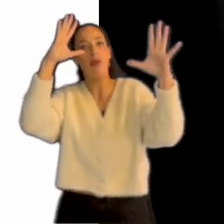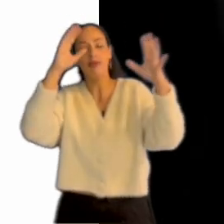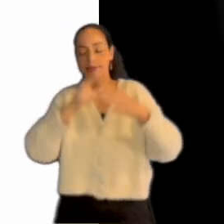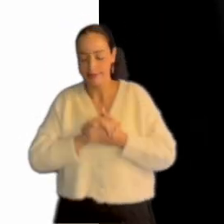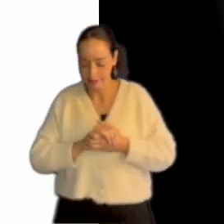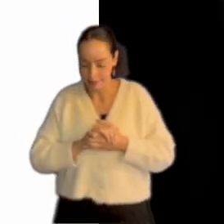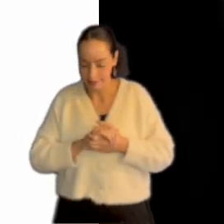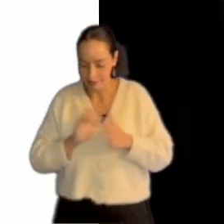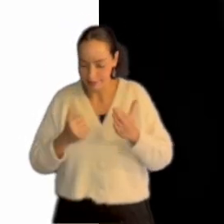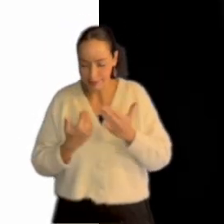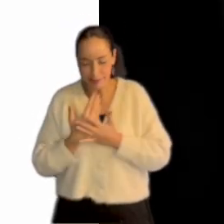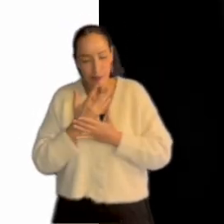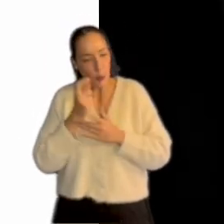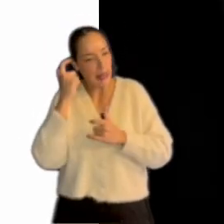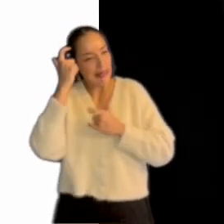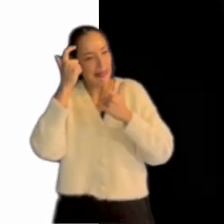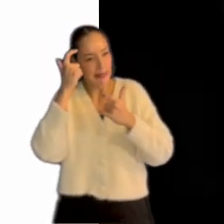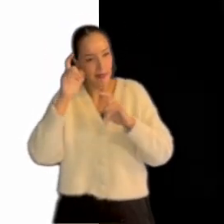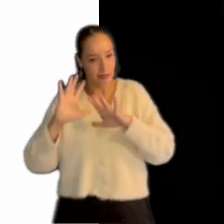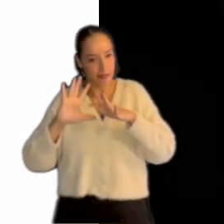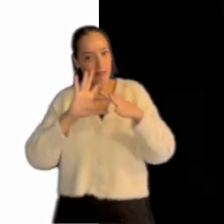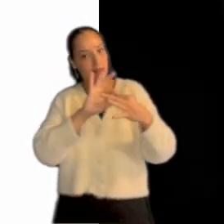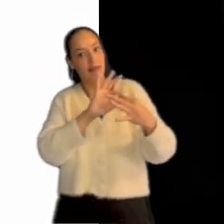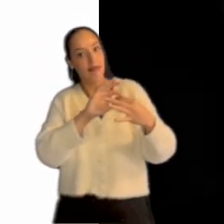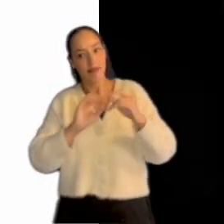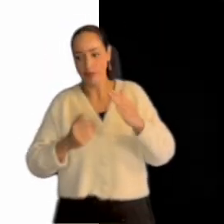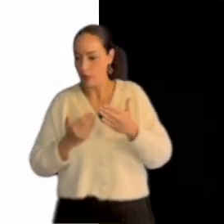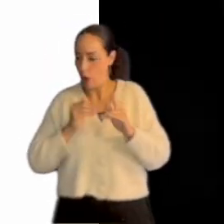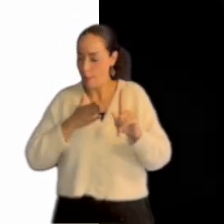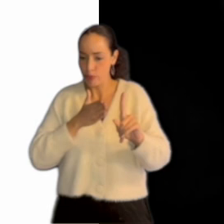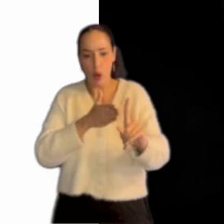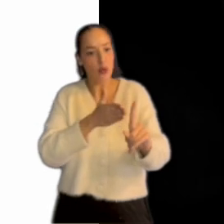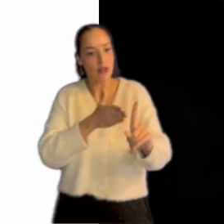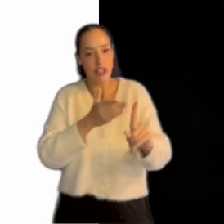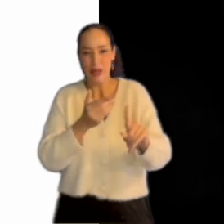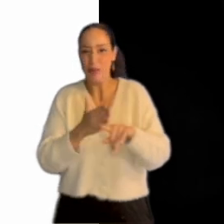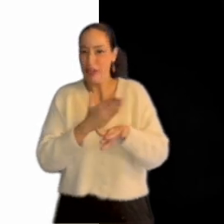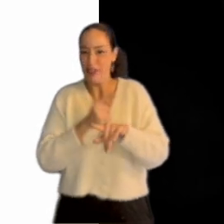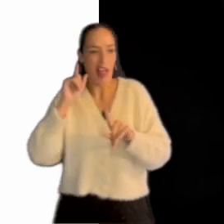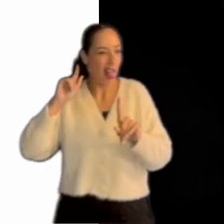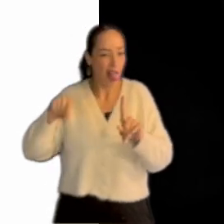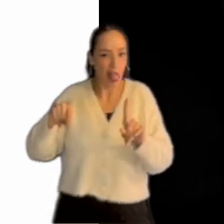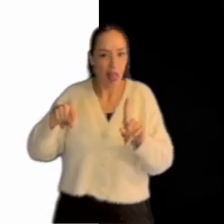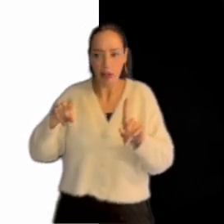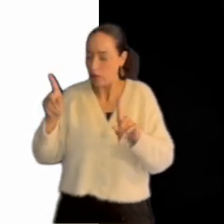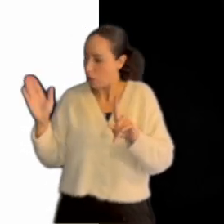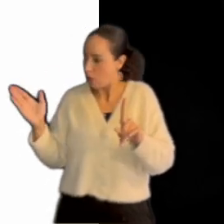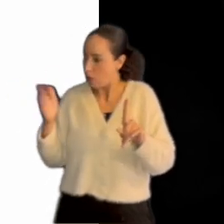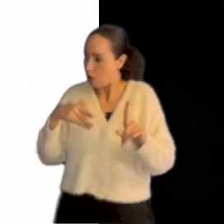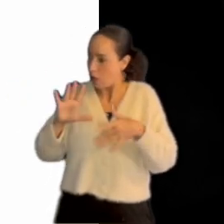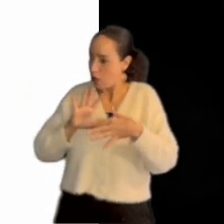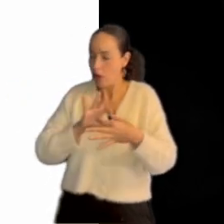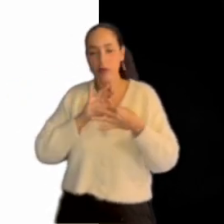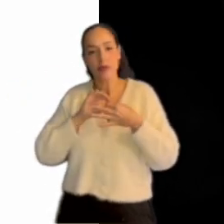previously dismissed. The point is not what you read, but how you read it, with openness, curiosity